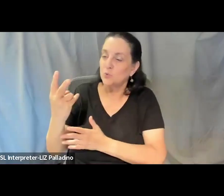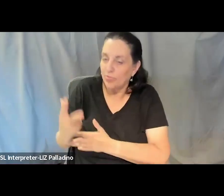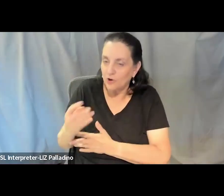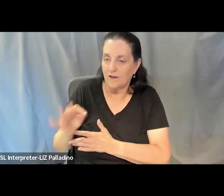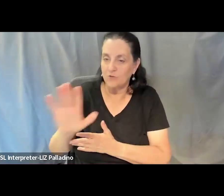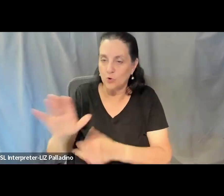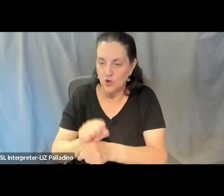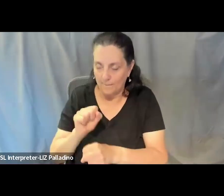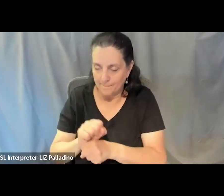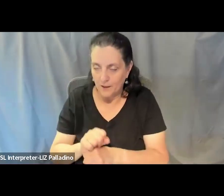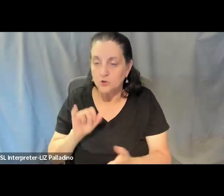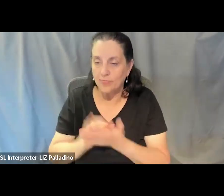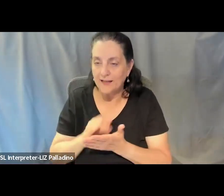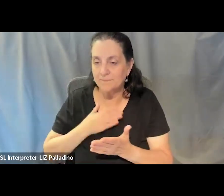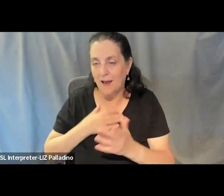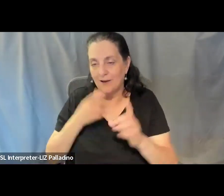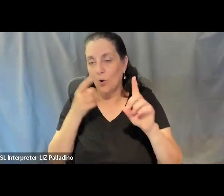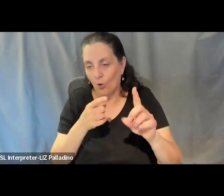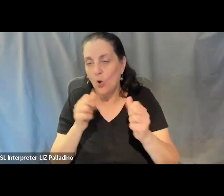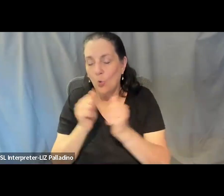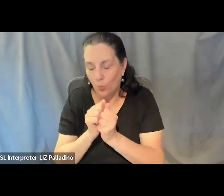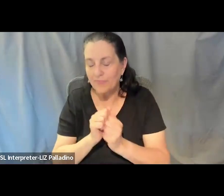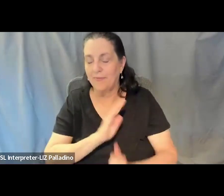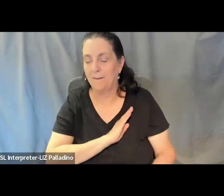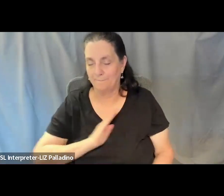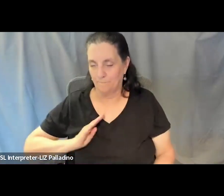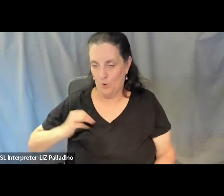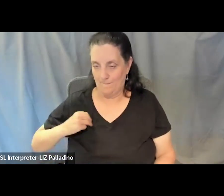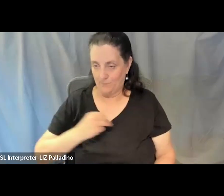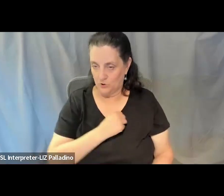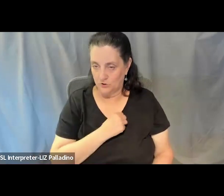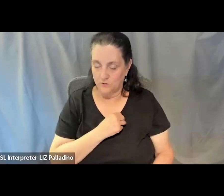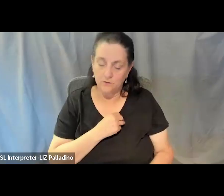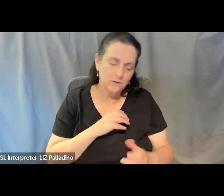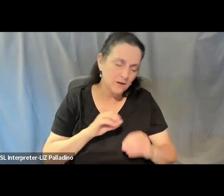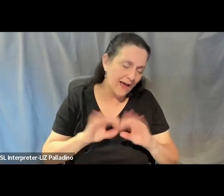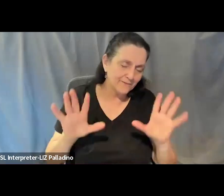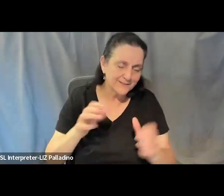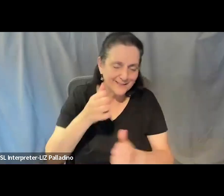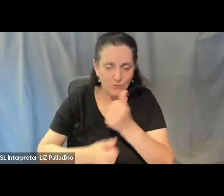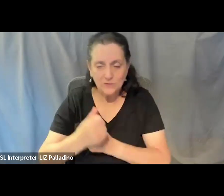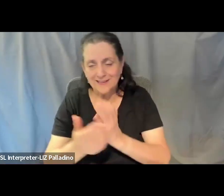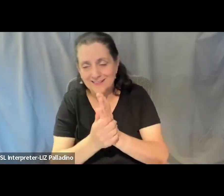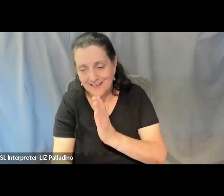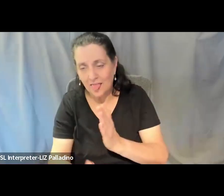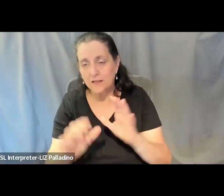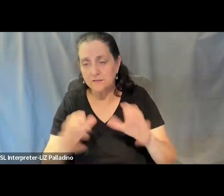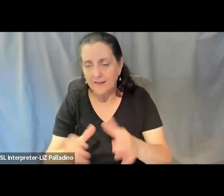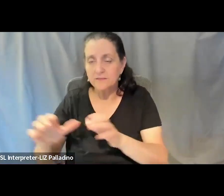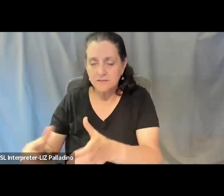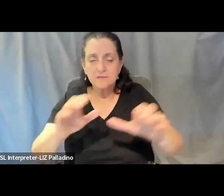That's my, very fundraiser biased opinion. There are obviously different skill sets and involvements, and I think everyone can do it at